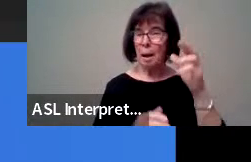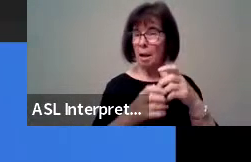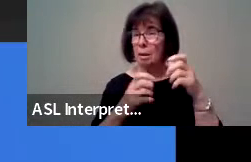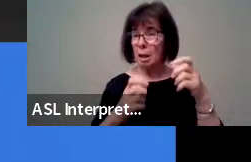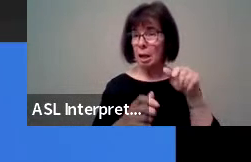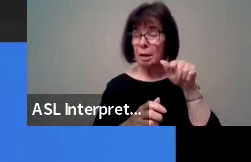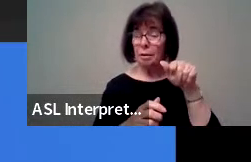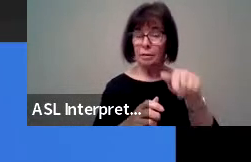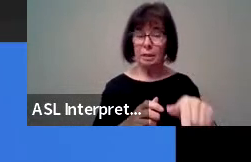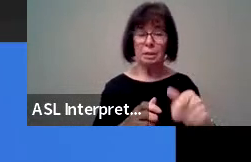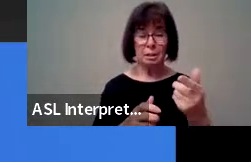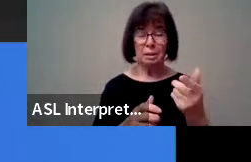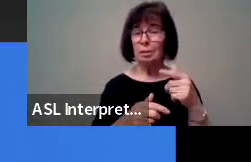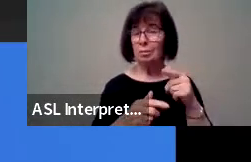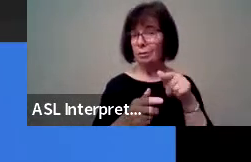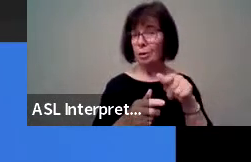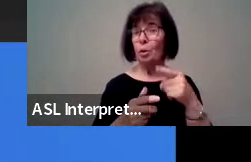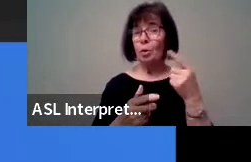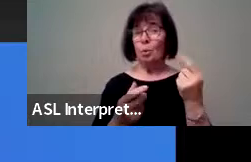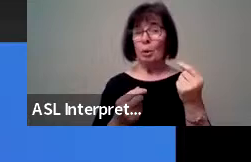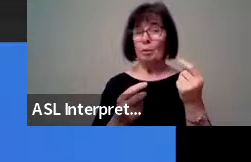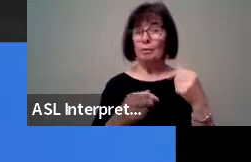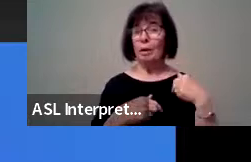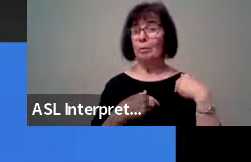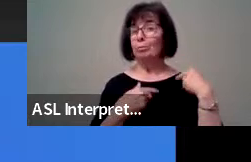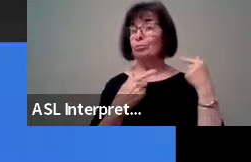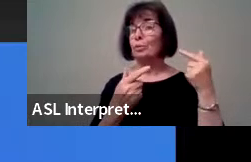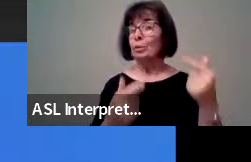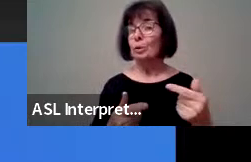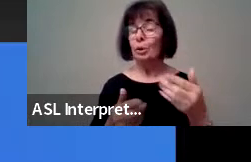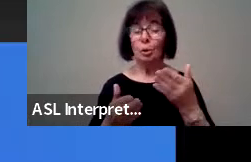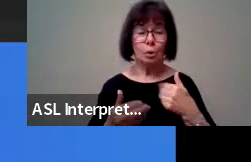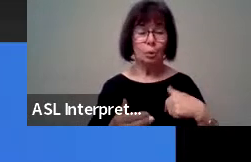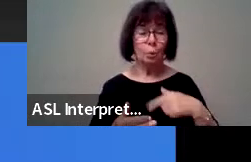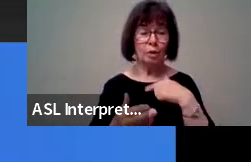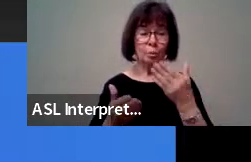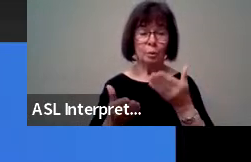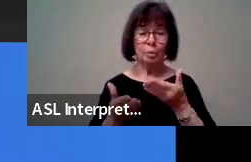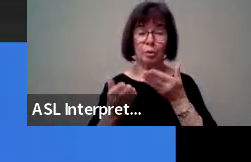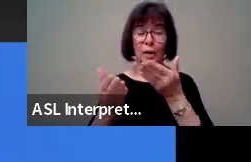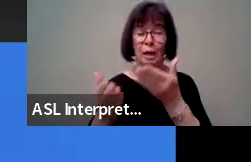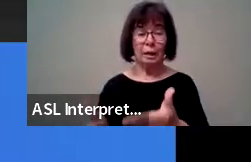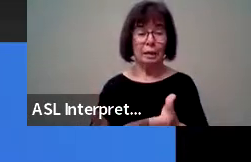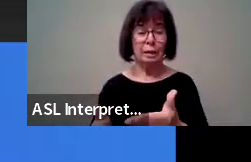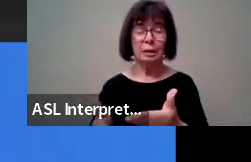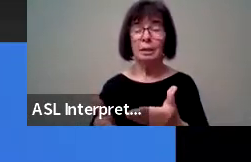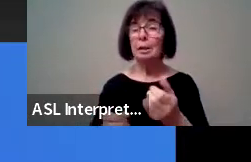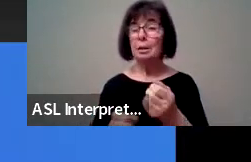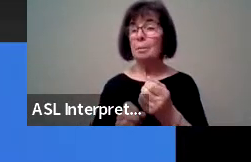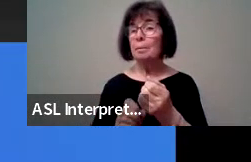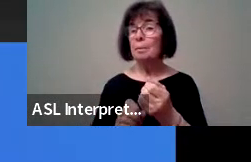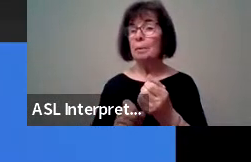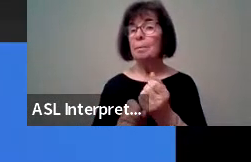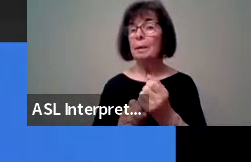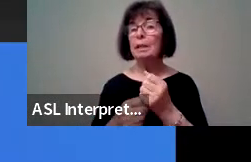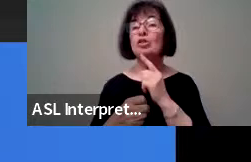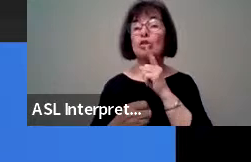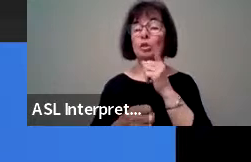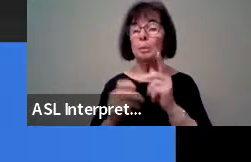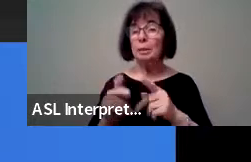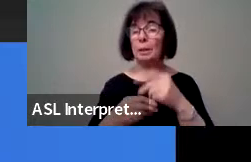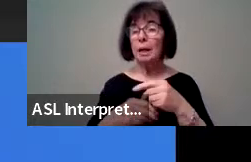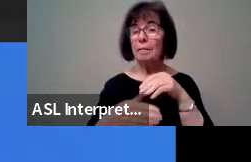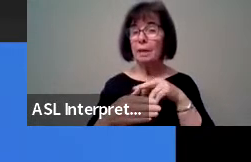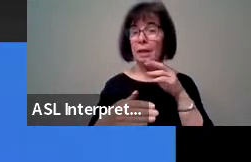what we've already been doing all along. We've been providing vaccines, making sure people have access to masks and giving them guidance on